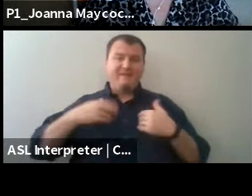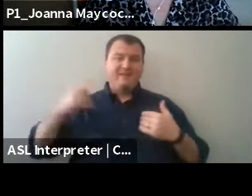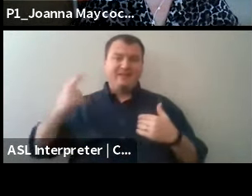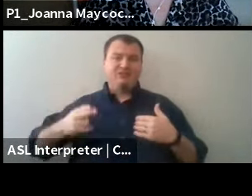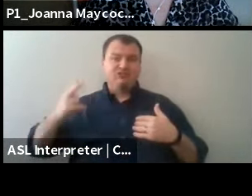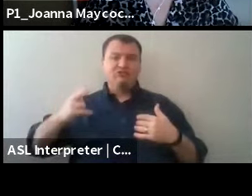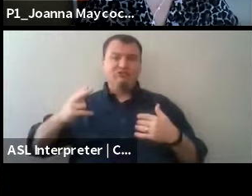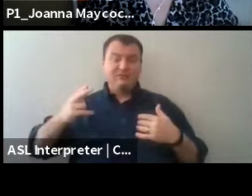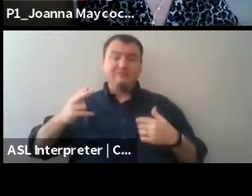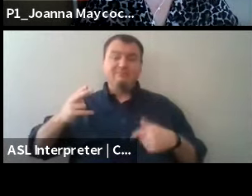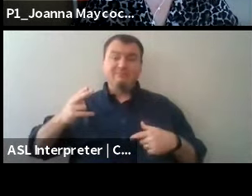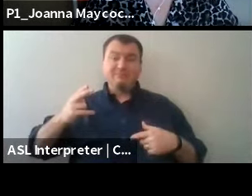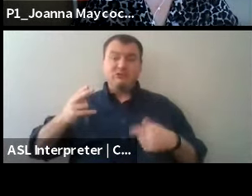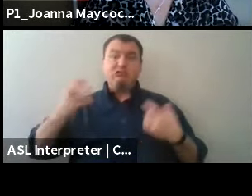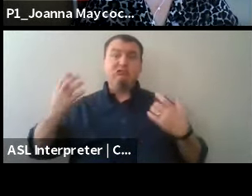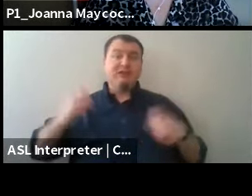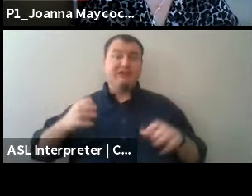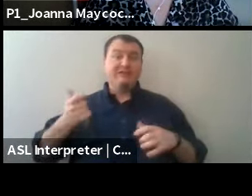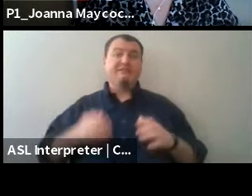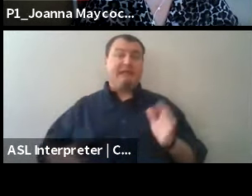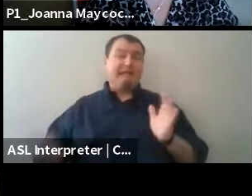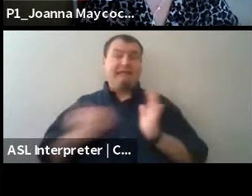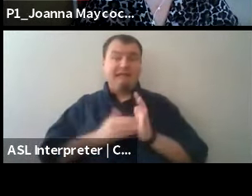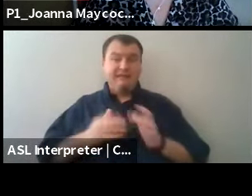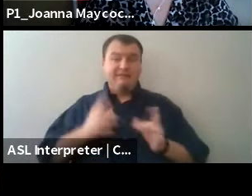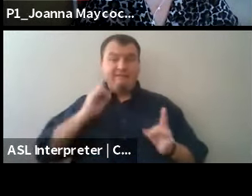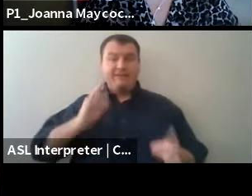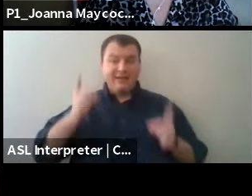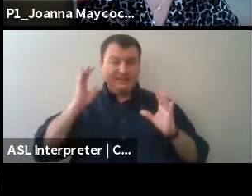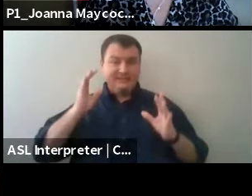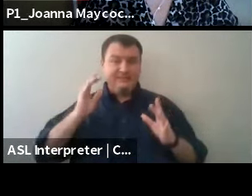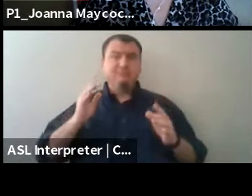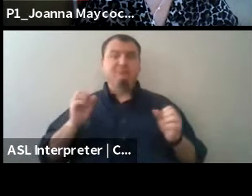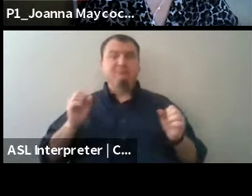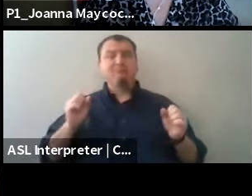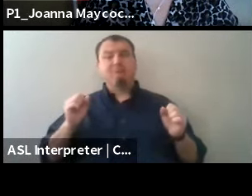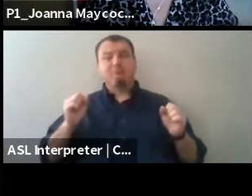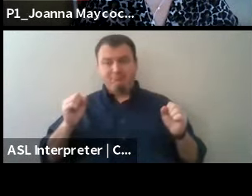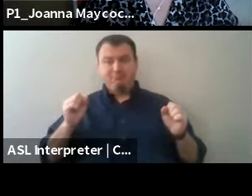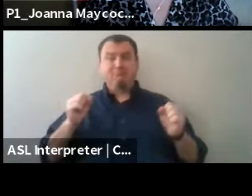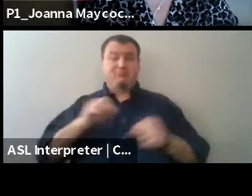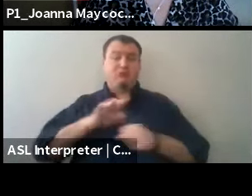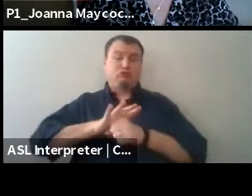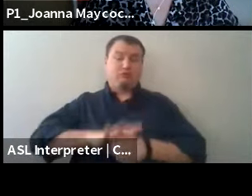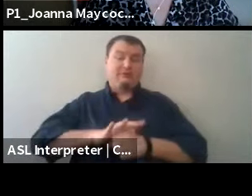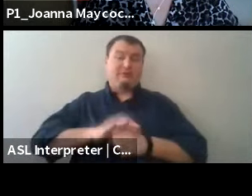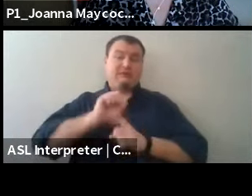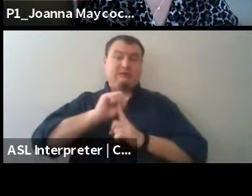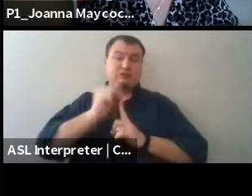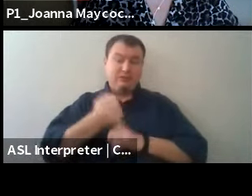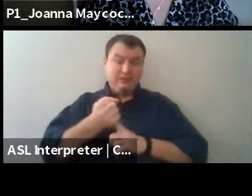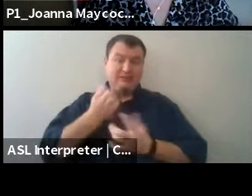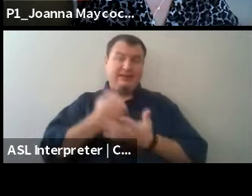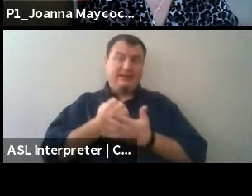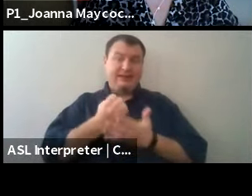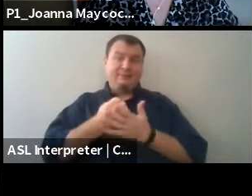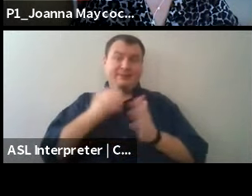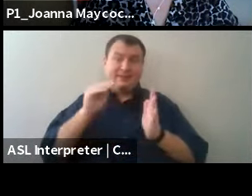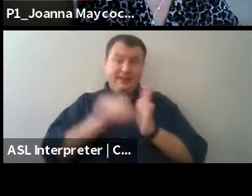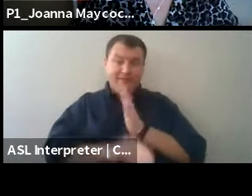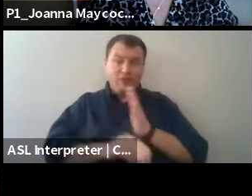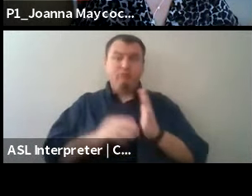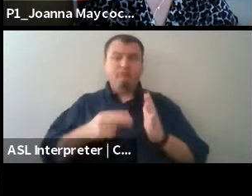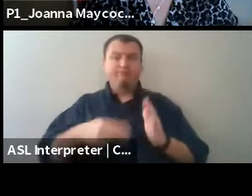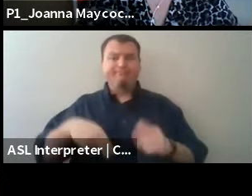violence and the chances of they getting back into and under this stressful situation of an economic downfall also were very